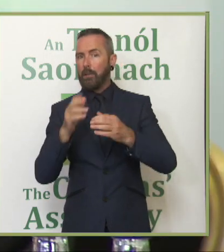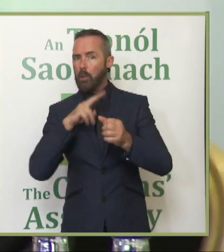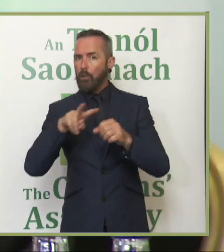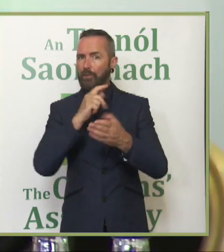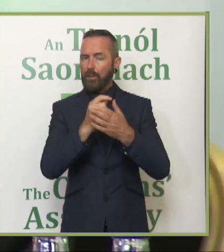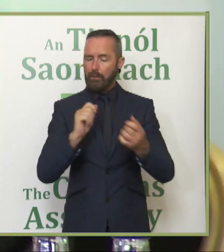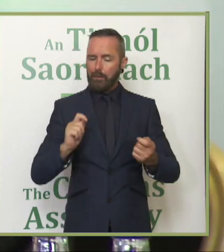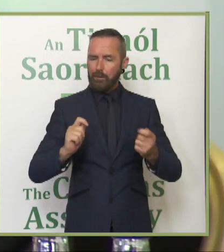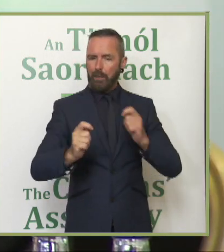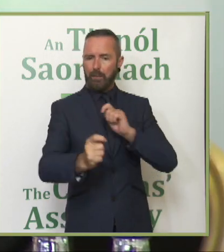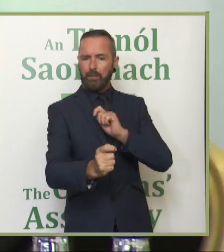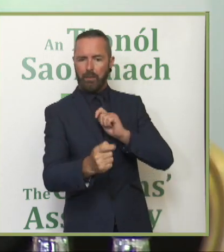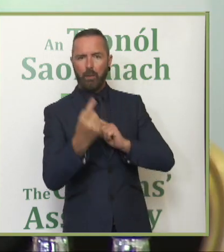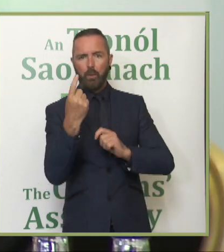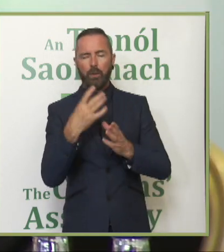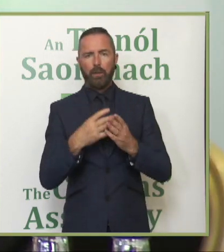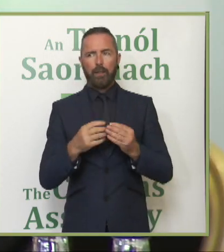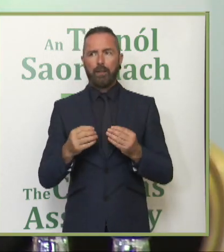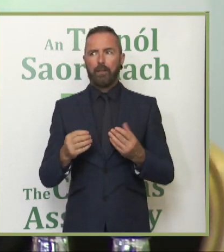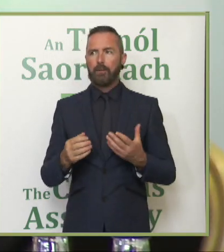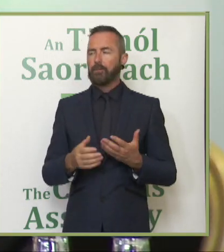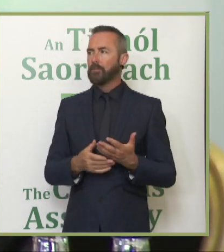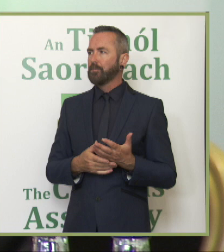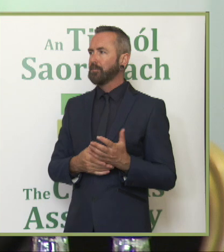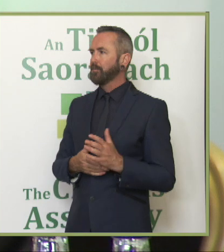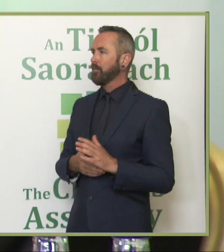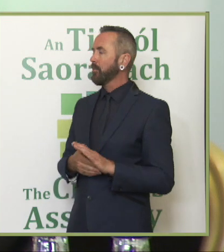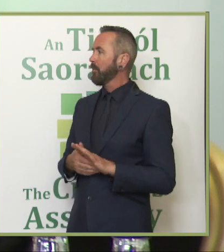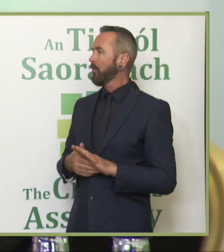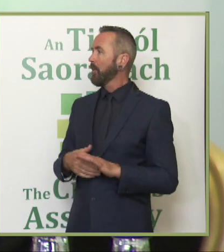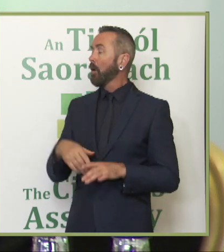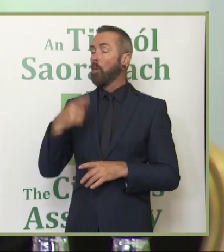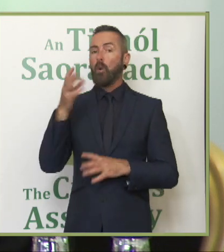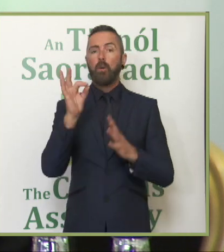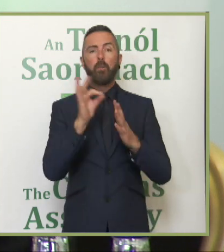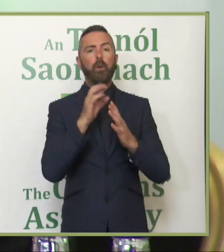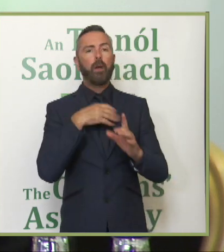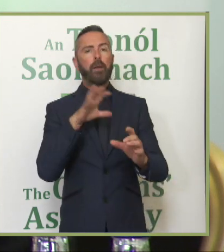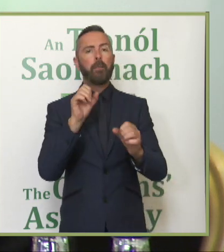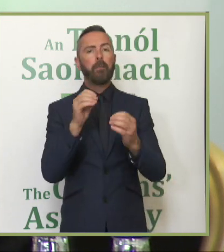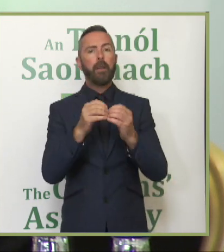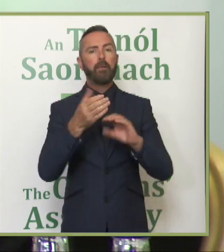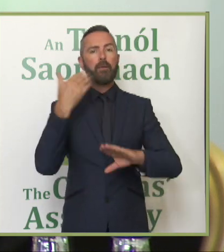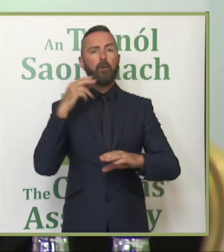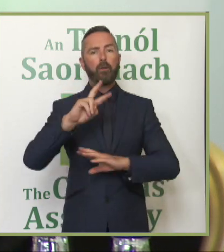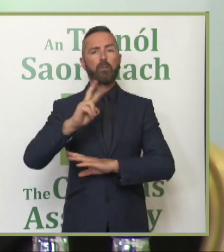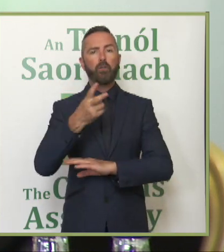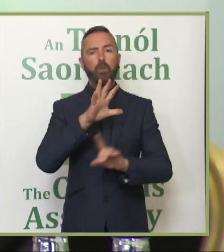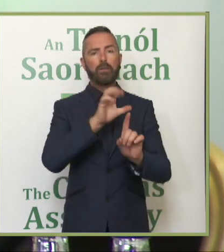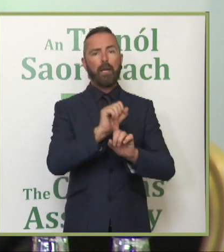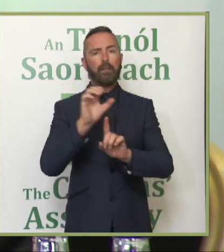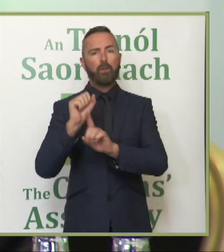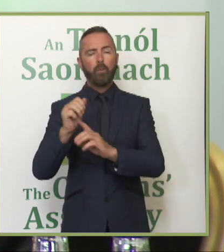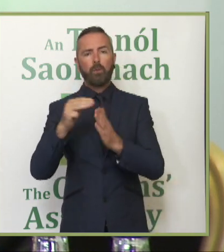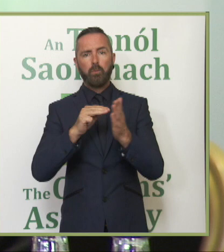changing, and I think one of the points I mentioned was the dual diagnosis programme that is operating